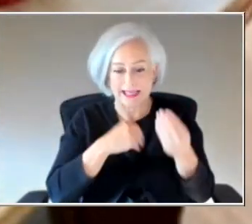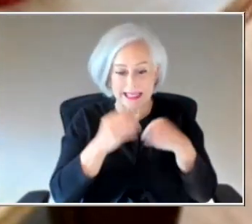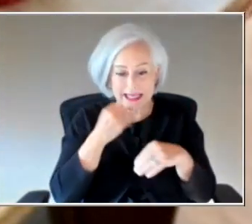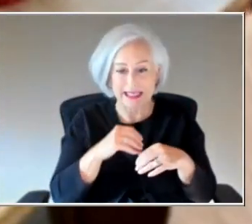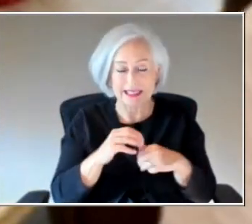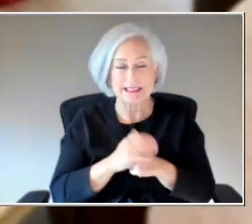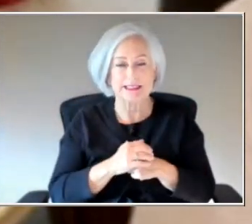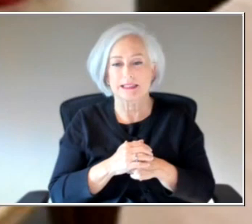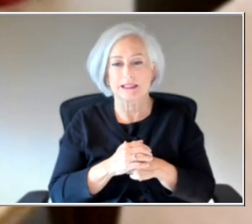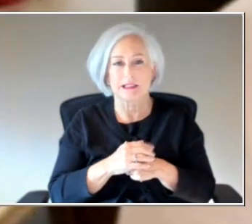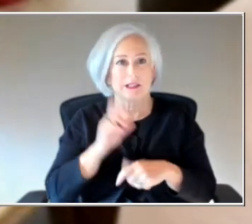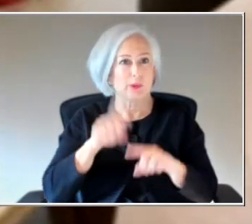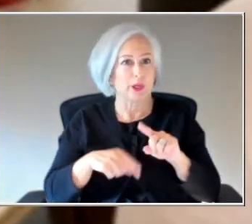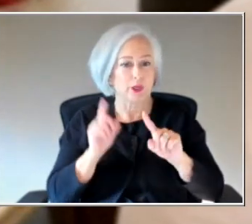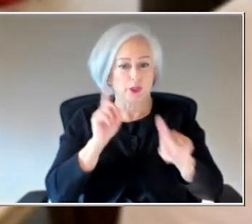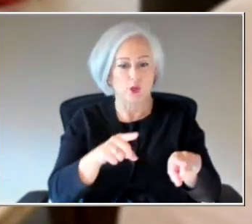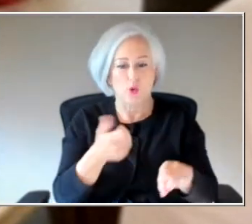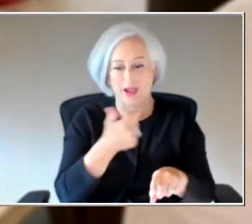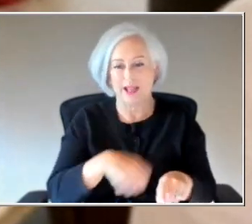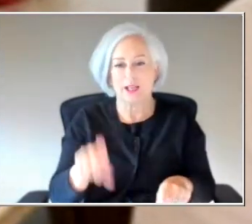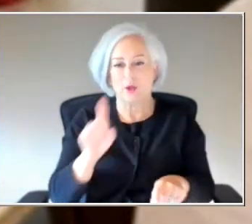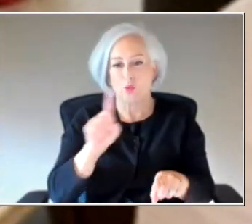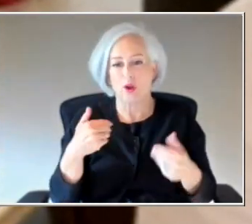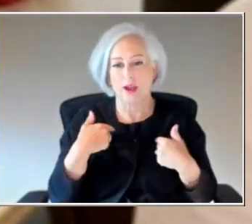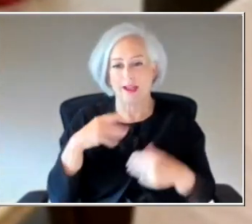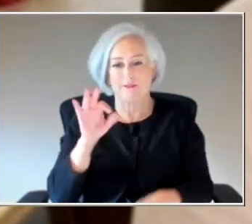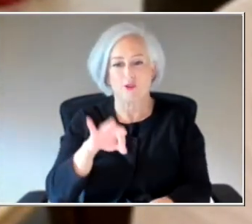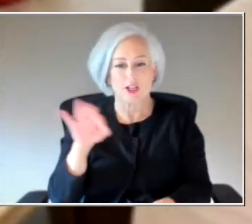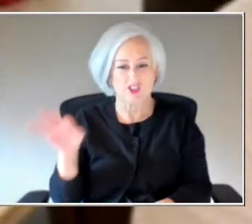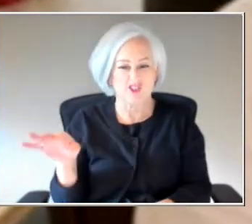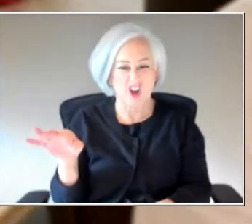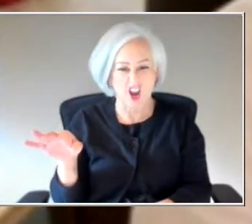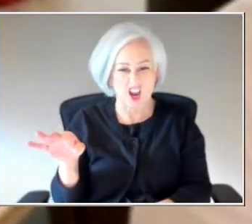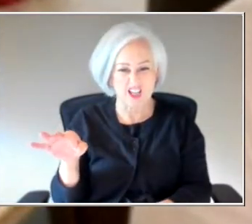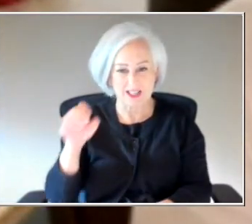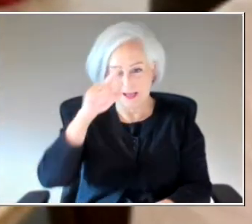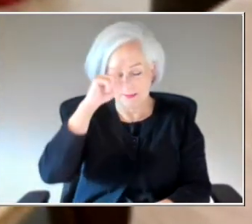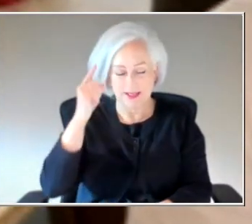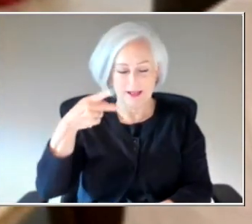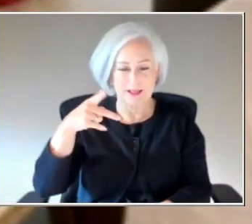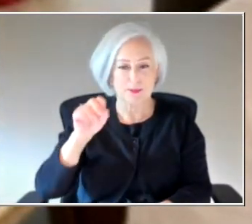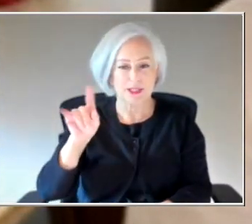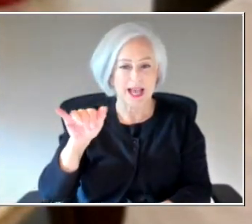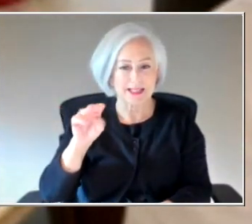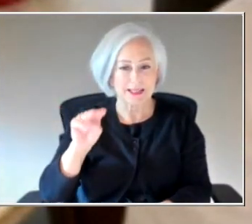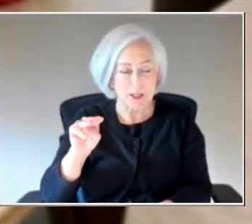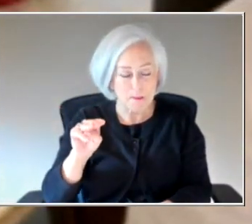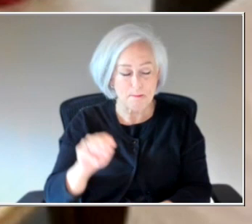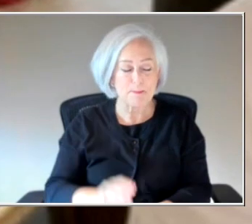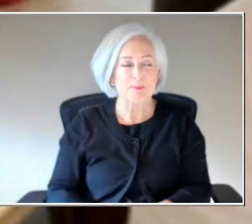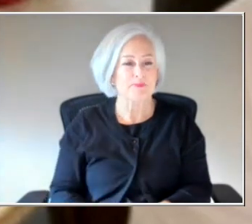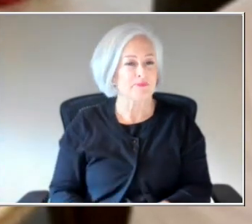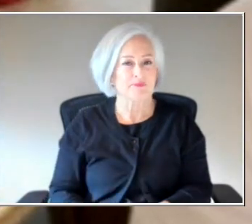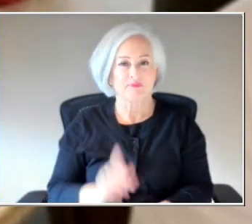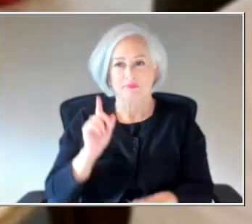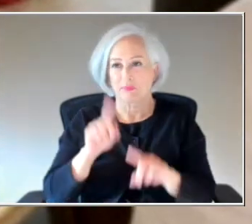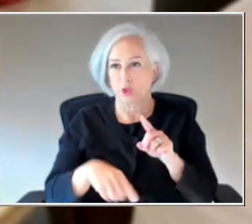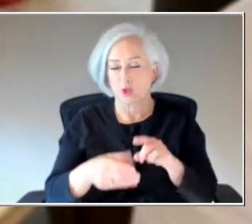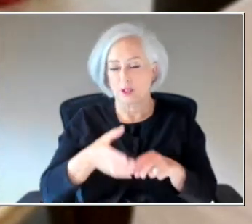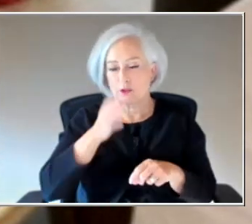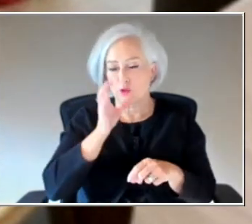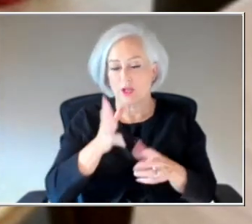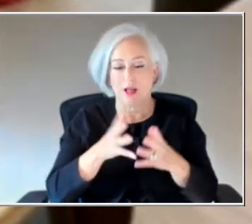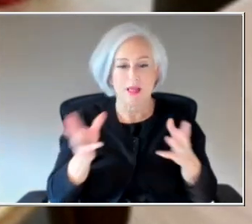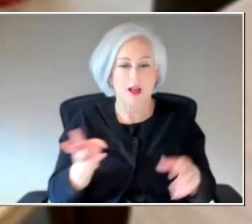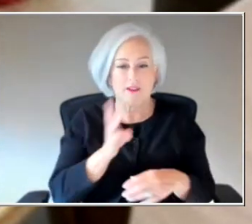that had French fries and things like that because she couldn't eat fries because of the potassium level. Really couldn't, drink a whole lot of